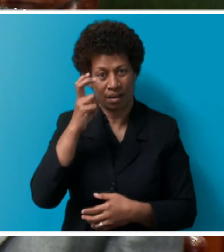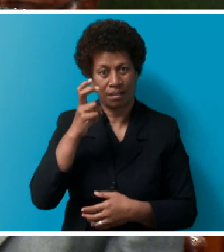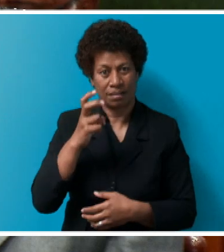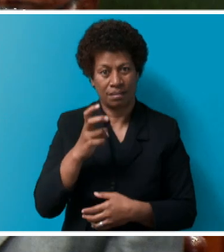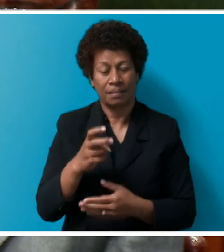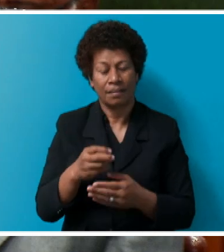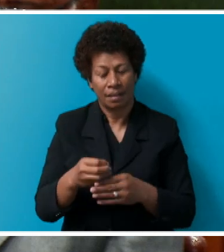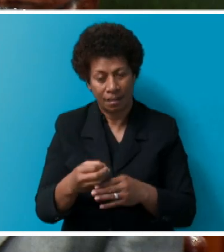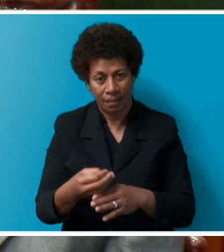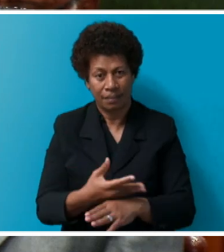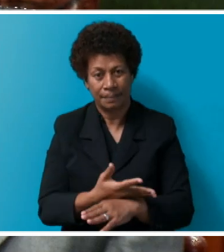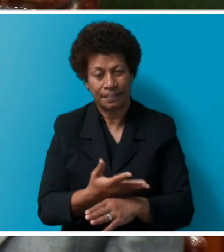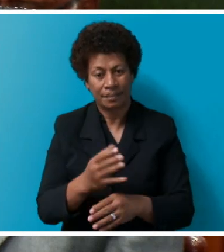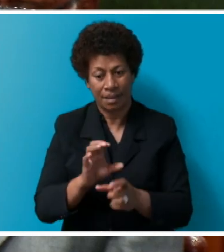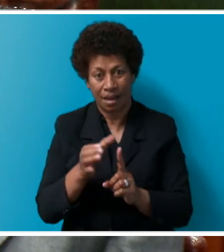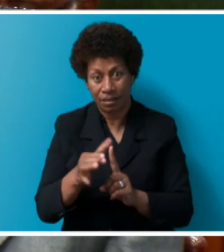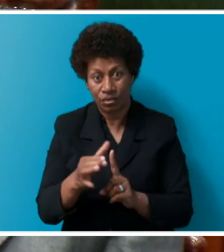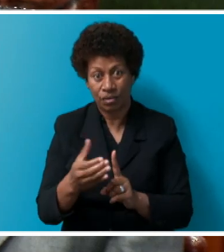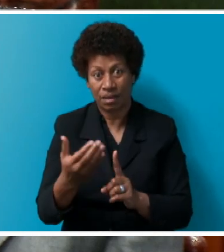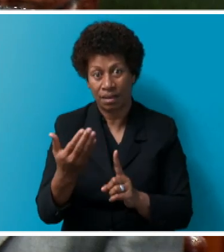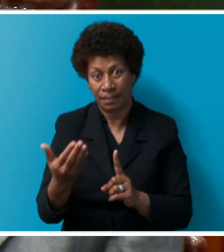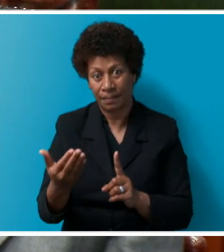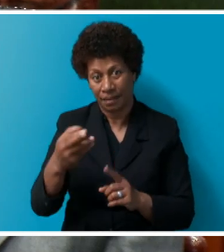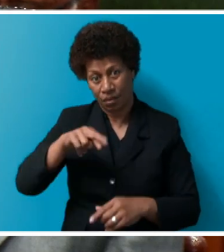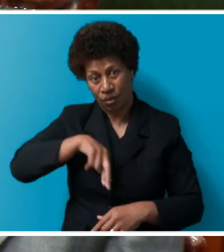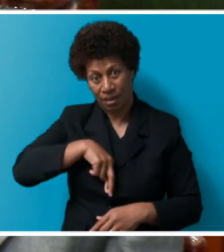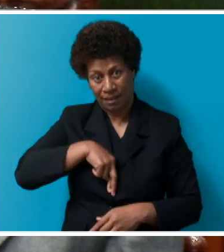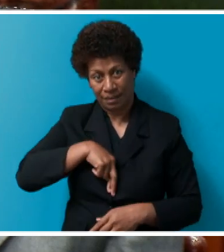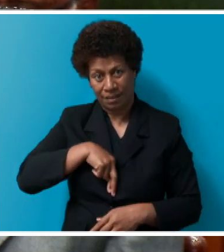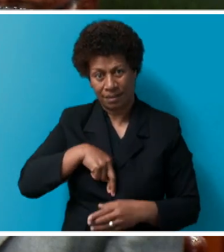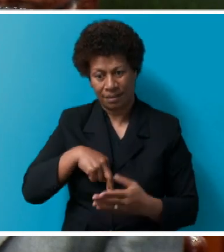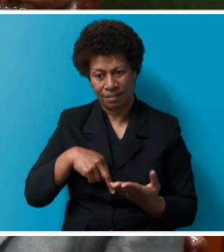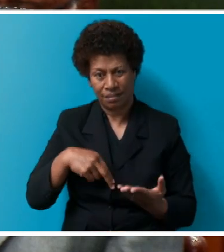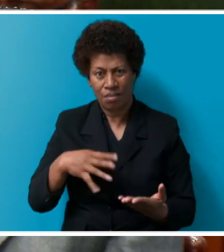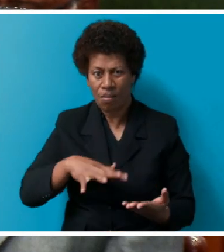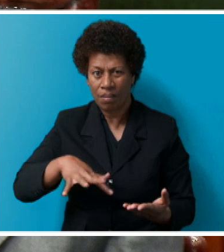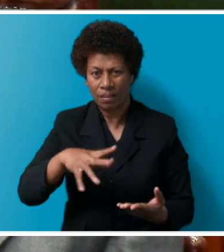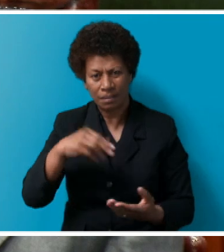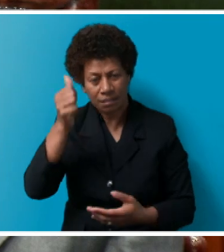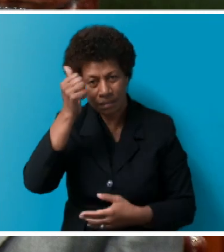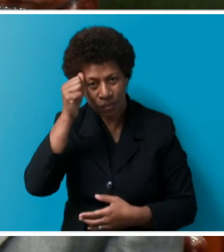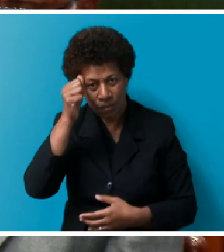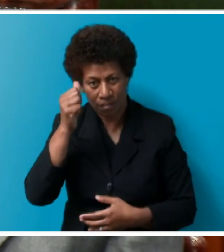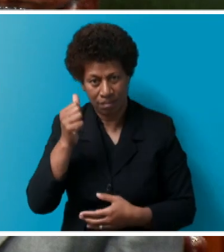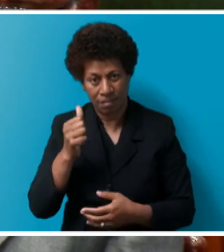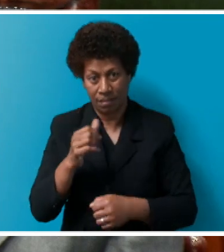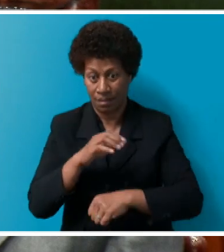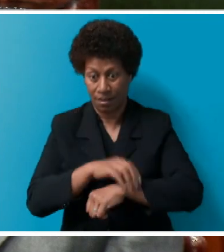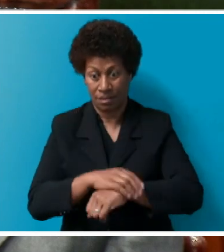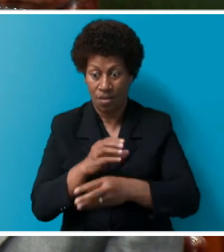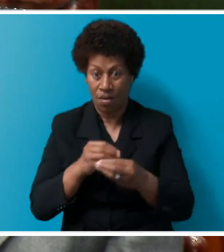emphasis on cultural and religious sensitivity, as well as community policing principles. Recently,